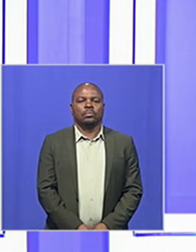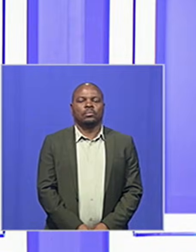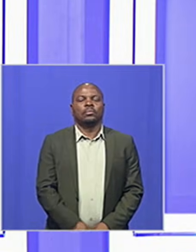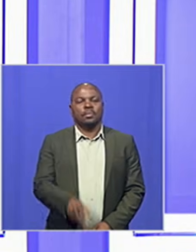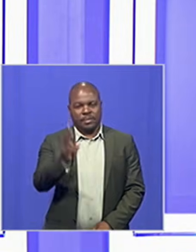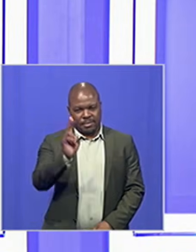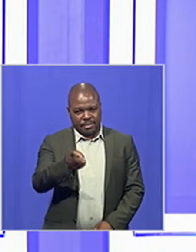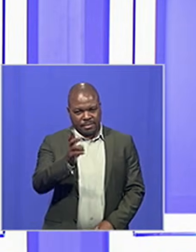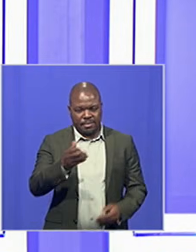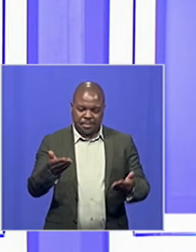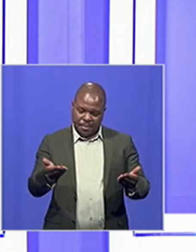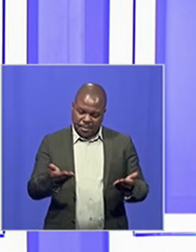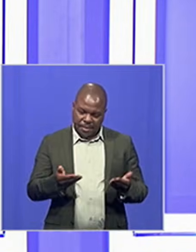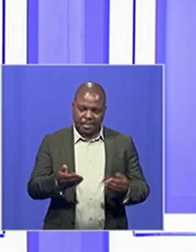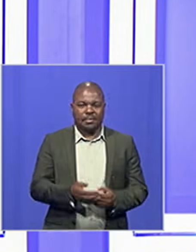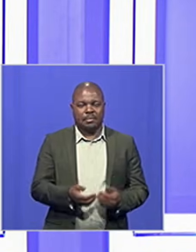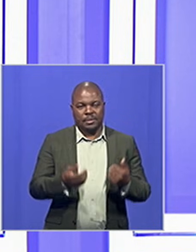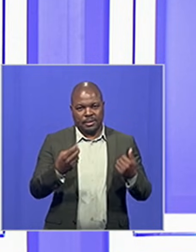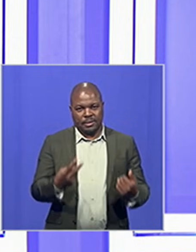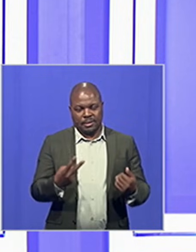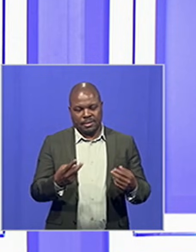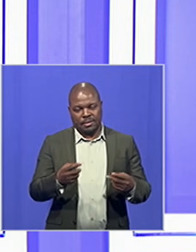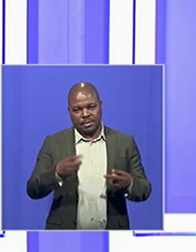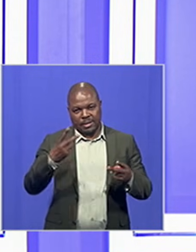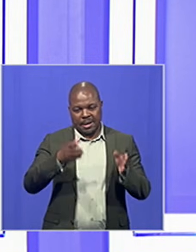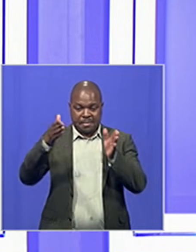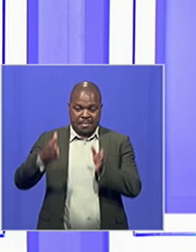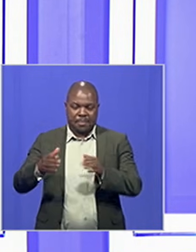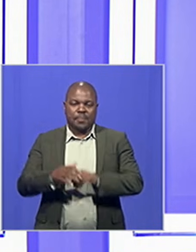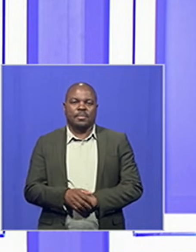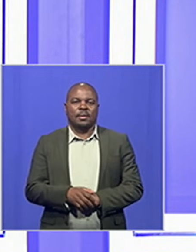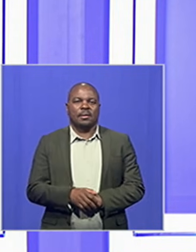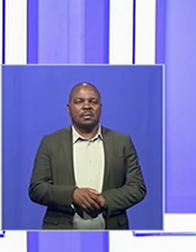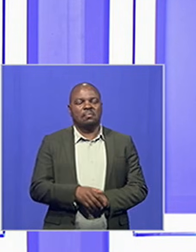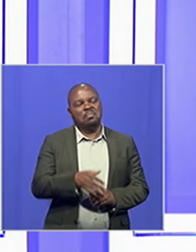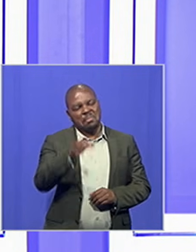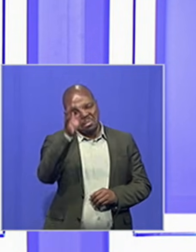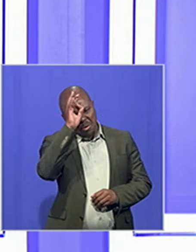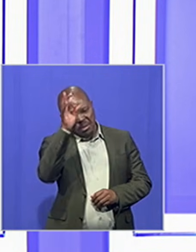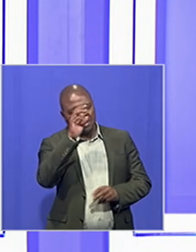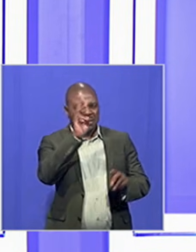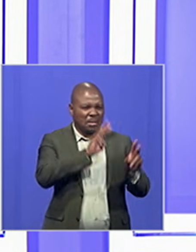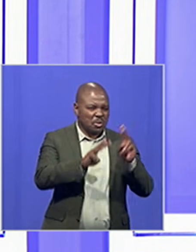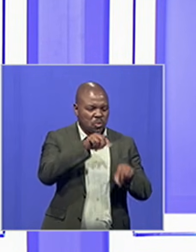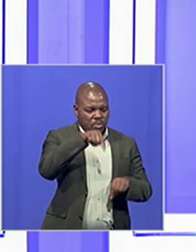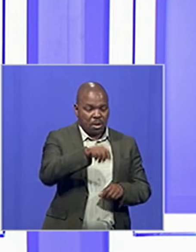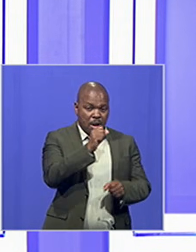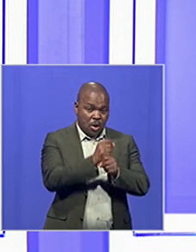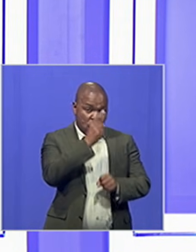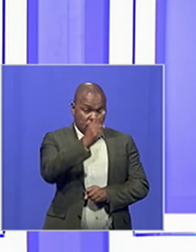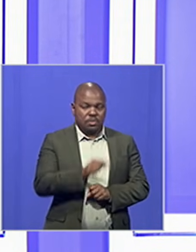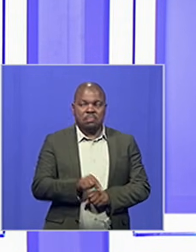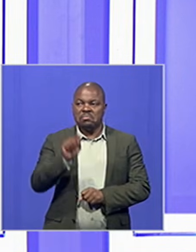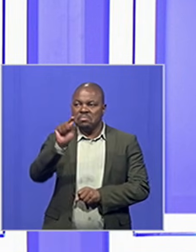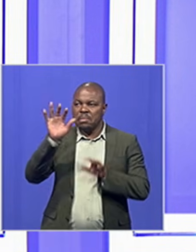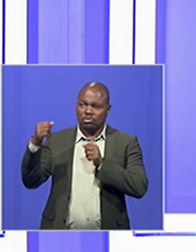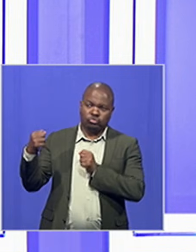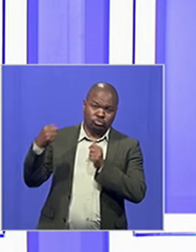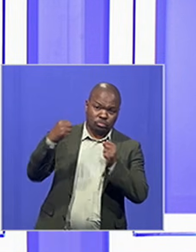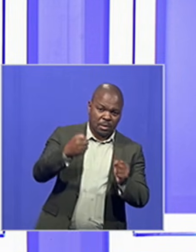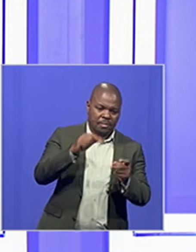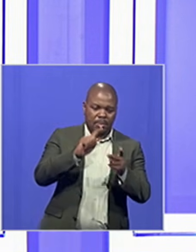Re boe gape re go amogela mogaetsho mo karolong ya bobedi mme re di tsweletse ka gore makala a tshegetsang molao mono Gauteng a tsibositse borra